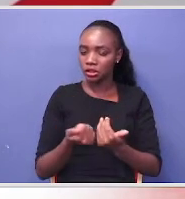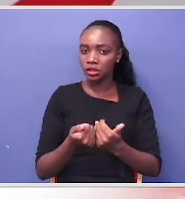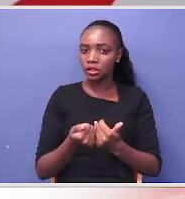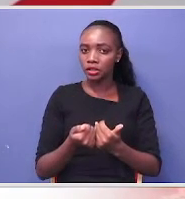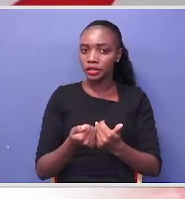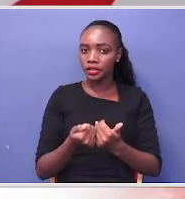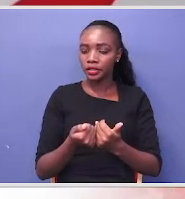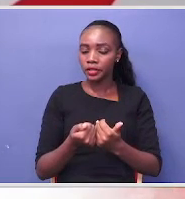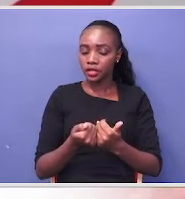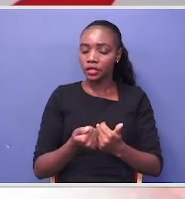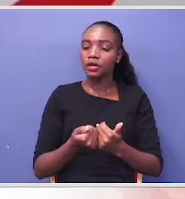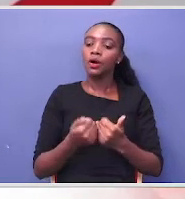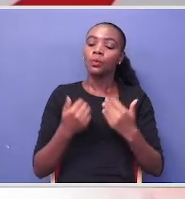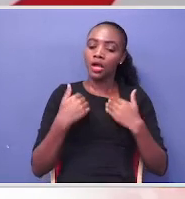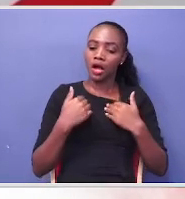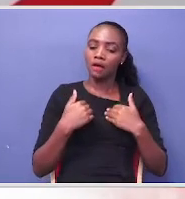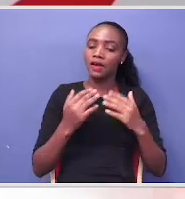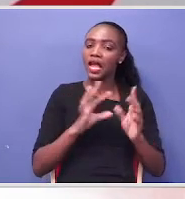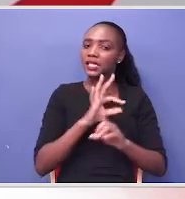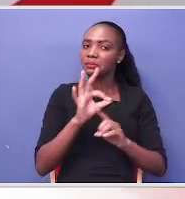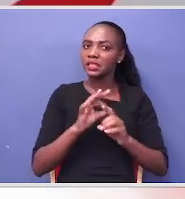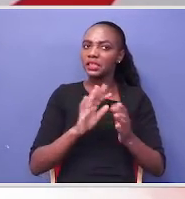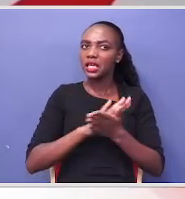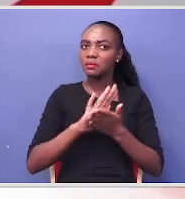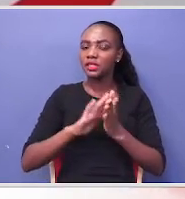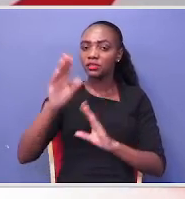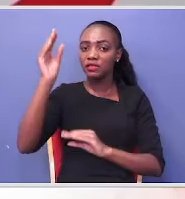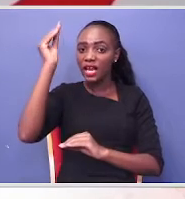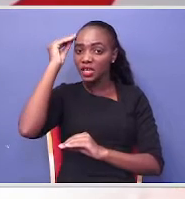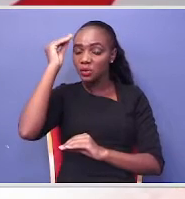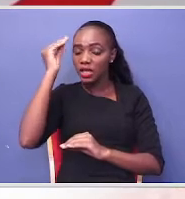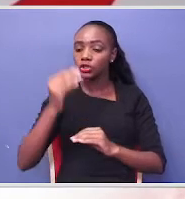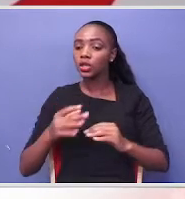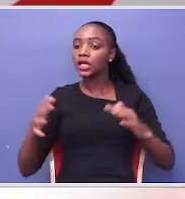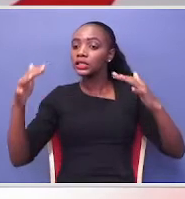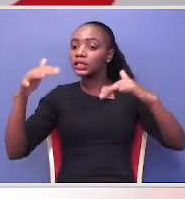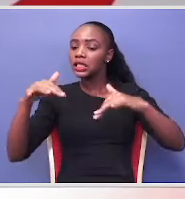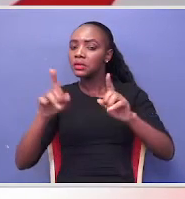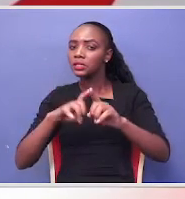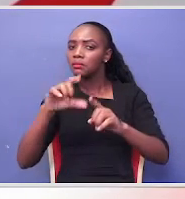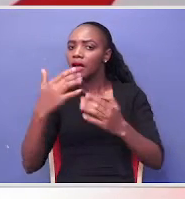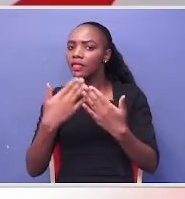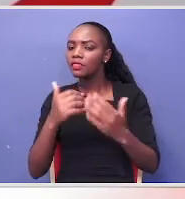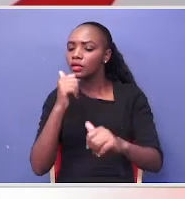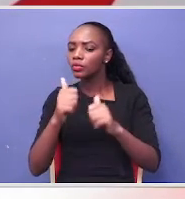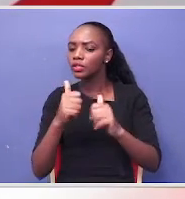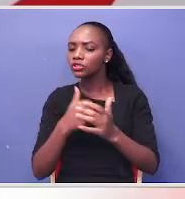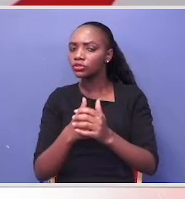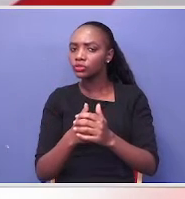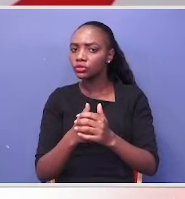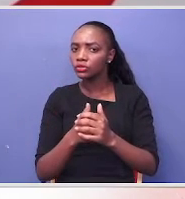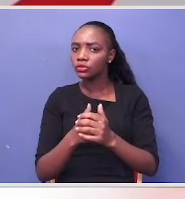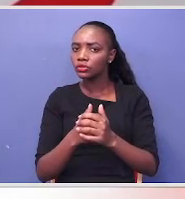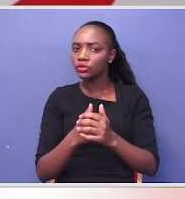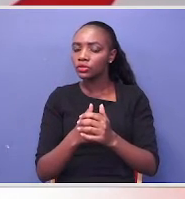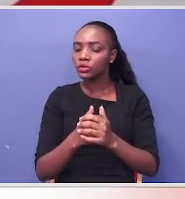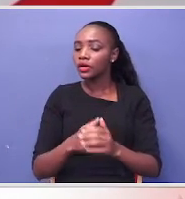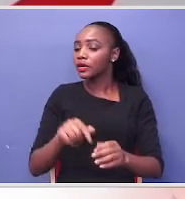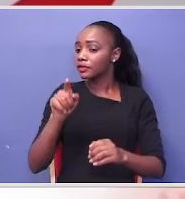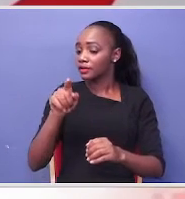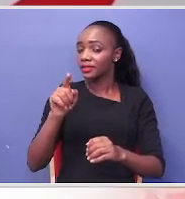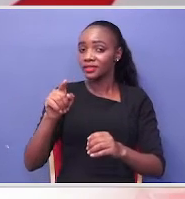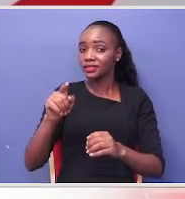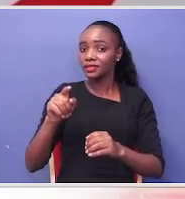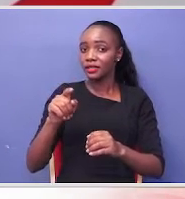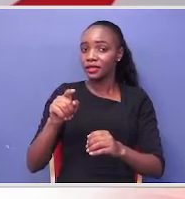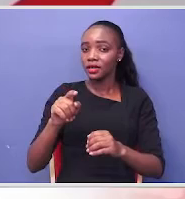terms of education, in terms of seminars. And something else I have learned, that the federations need to work